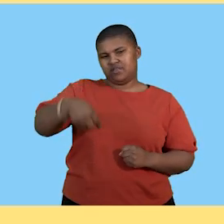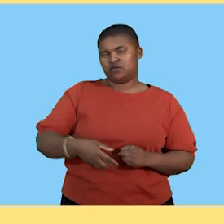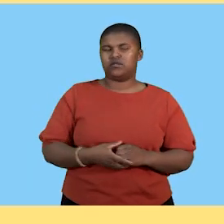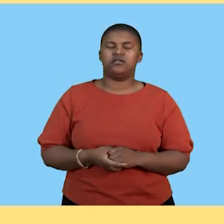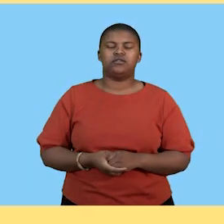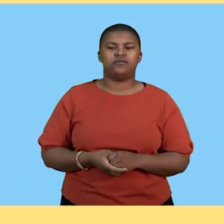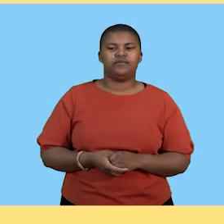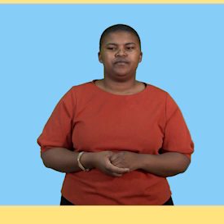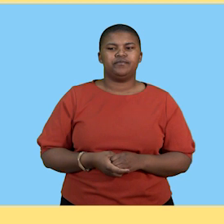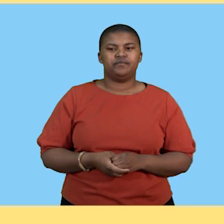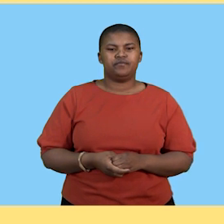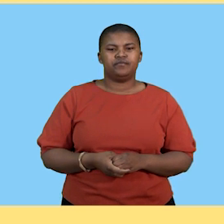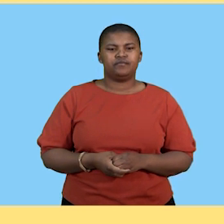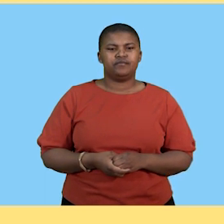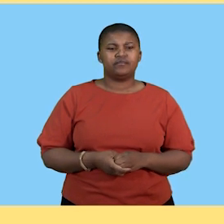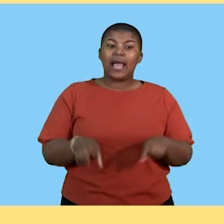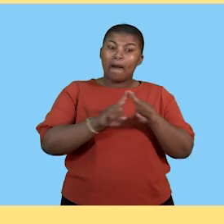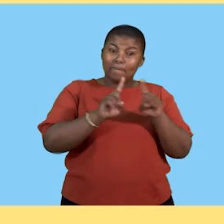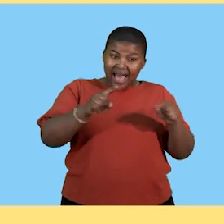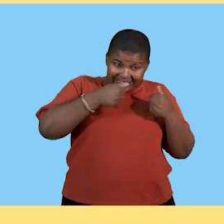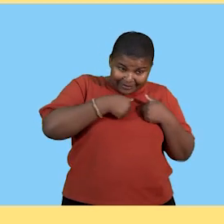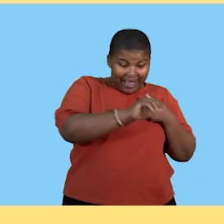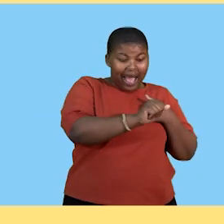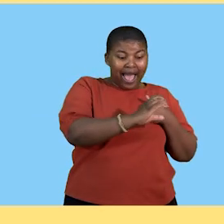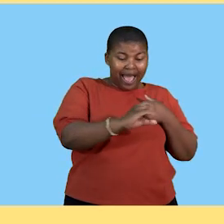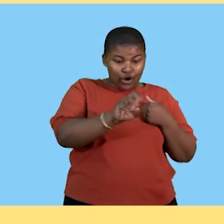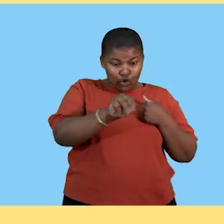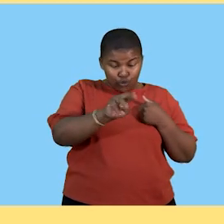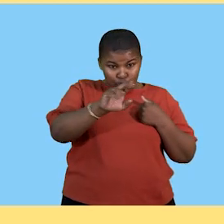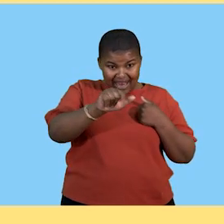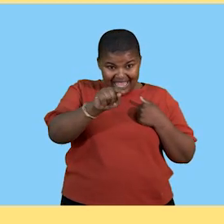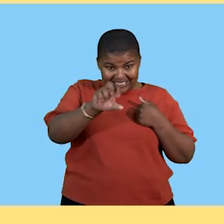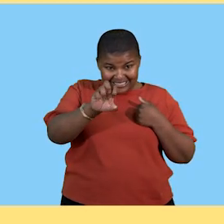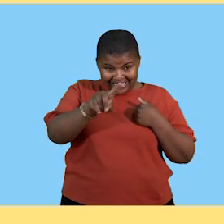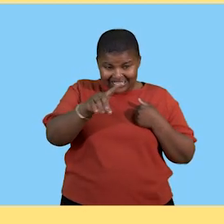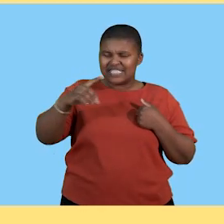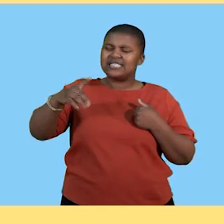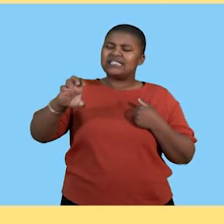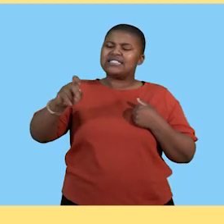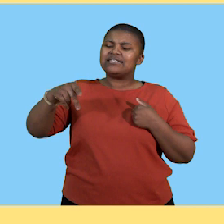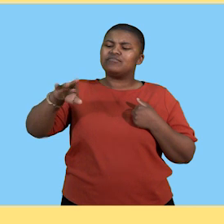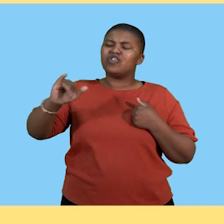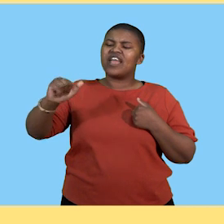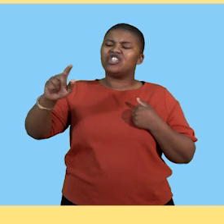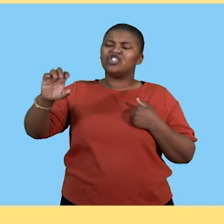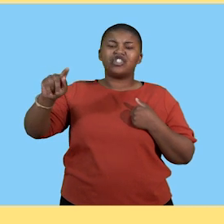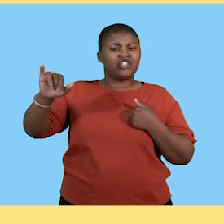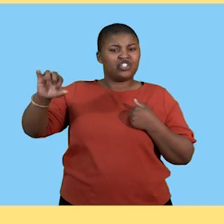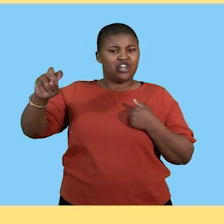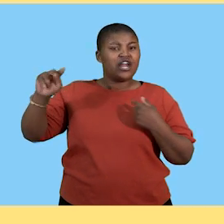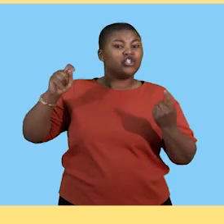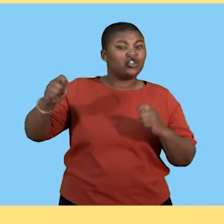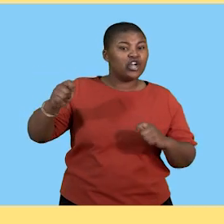remain 40,000. But my accumulated depreciation is going to change because I had 16